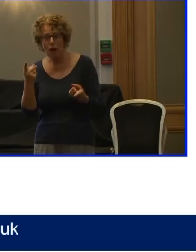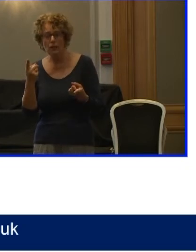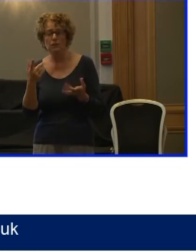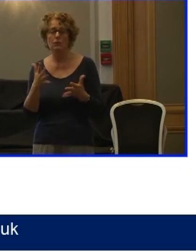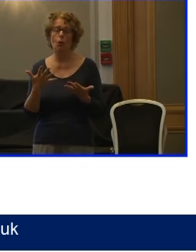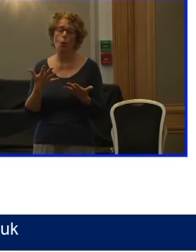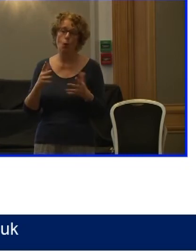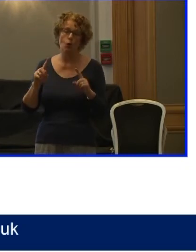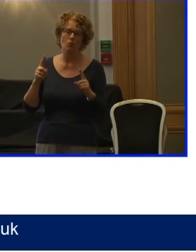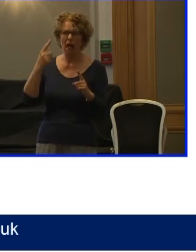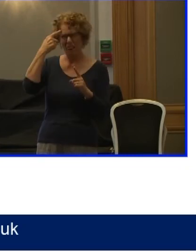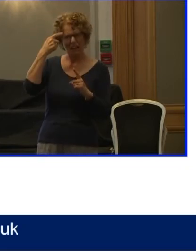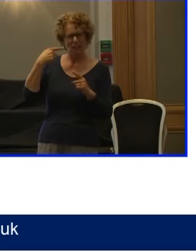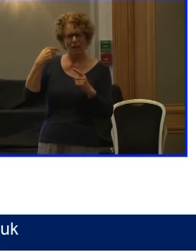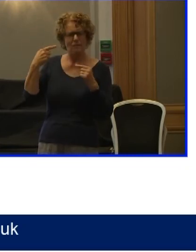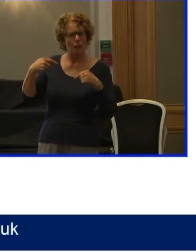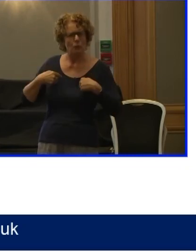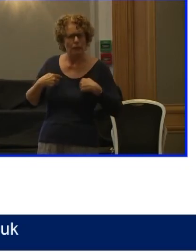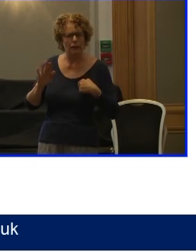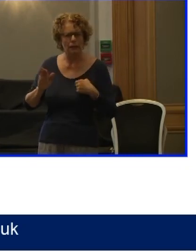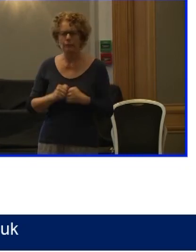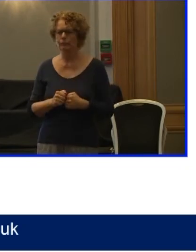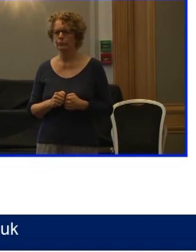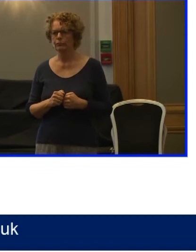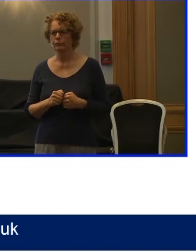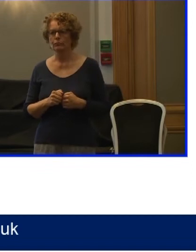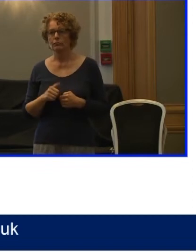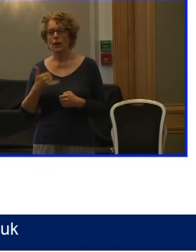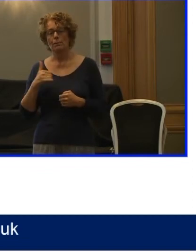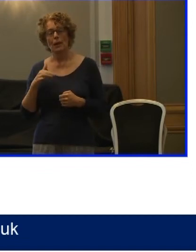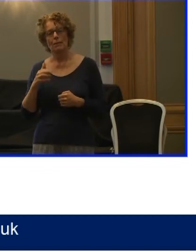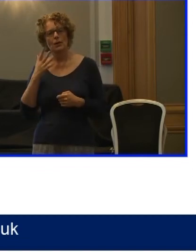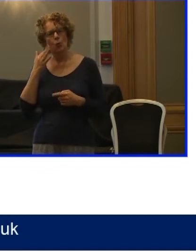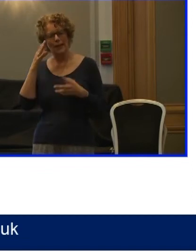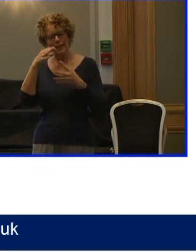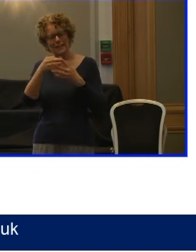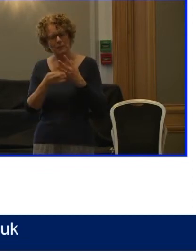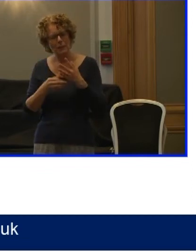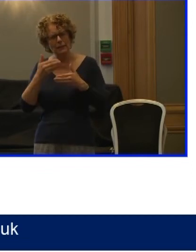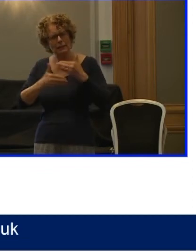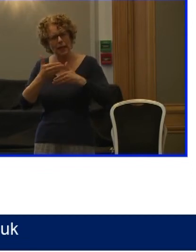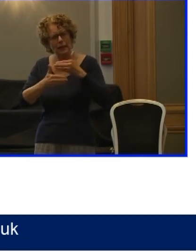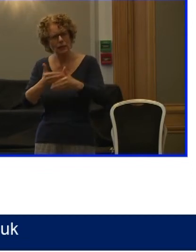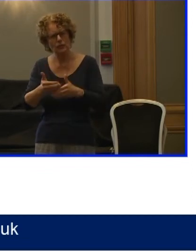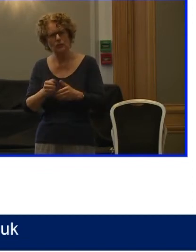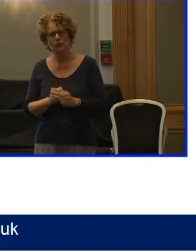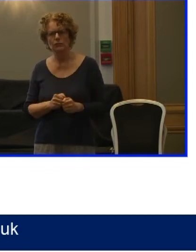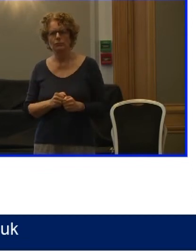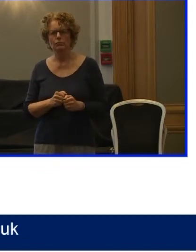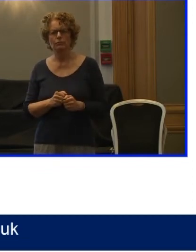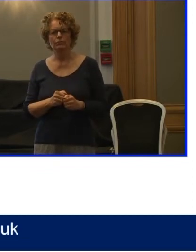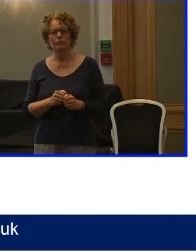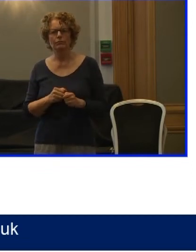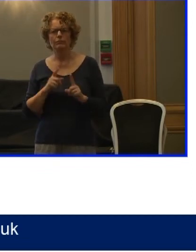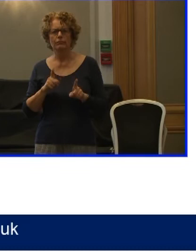Now, my top line thinking on this is that it might be a symptomatic stage of where they are with their inherited retinal dystrophy,